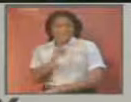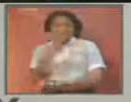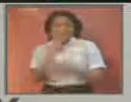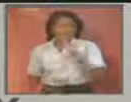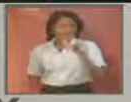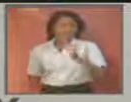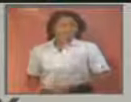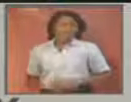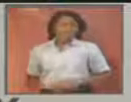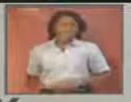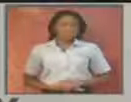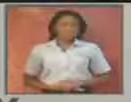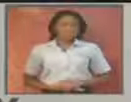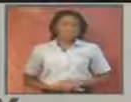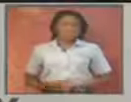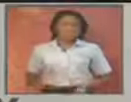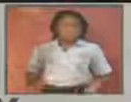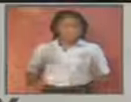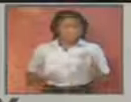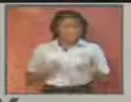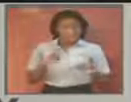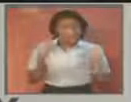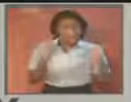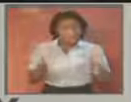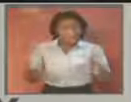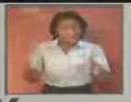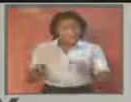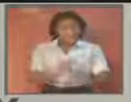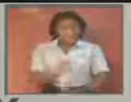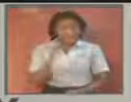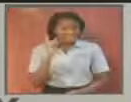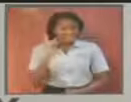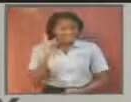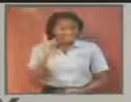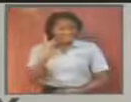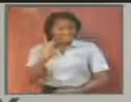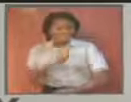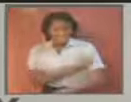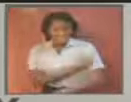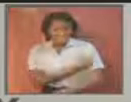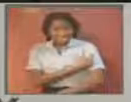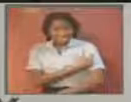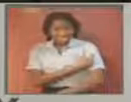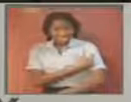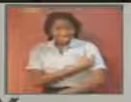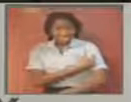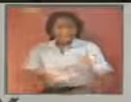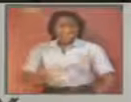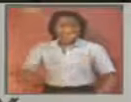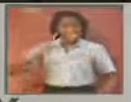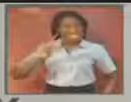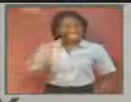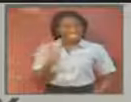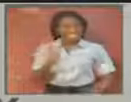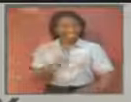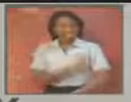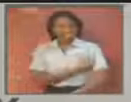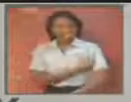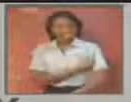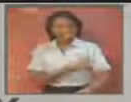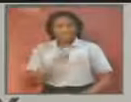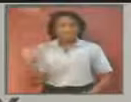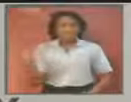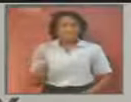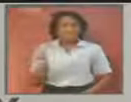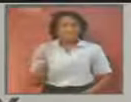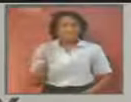Racket Center. So if you got your first dose at the Enhanced Health Center, your second dose will be done at the Racket Center in